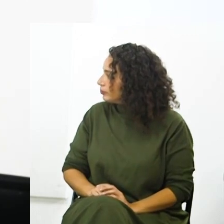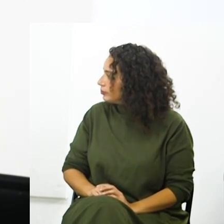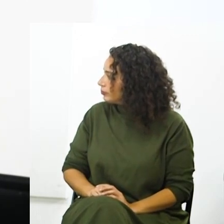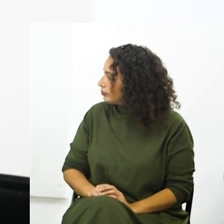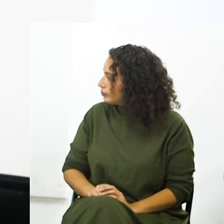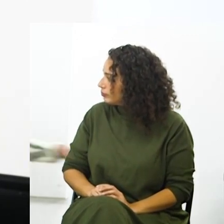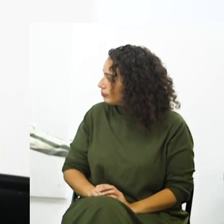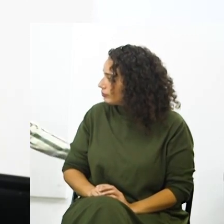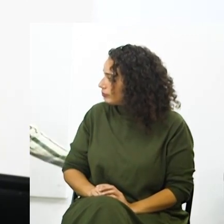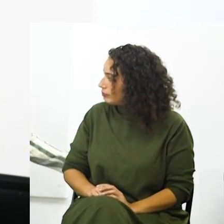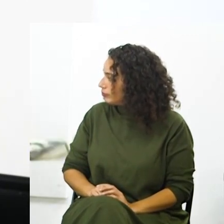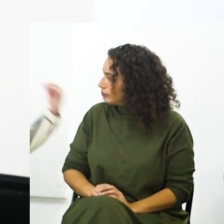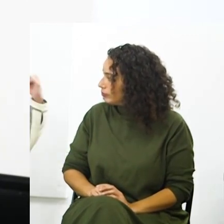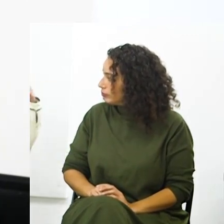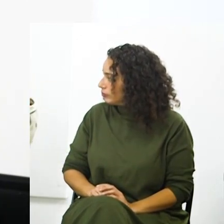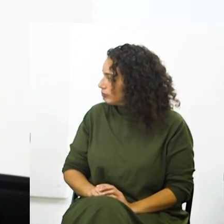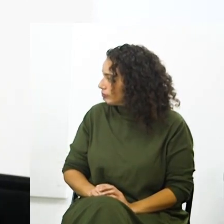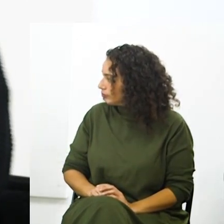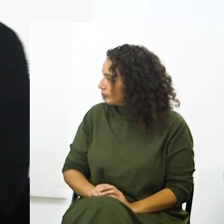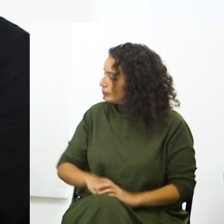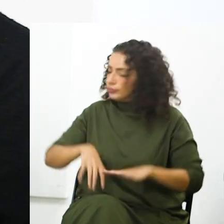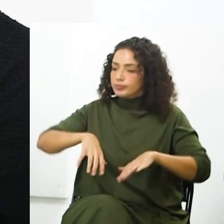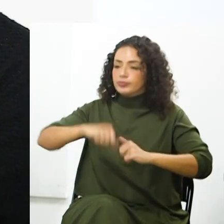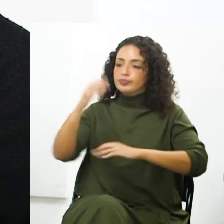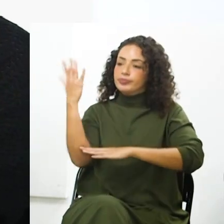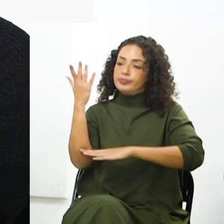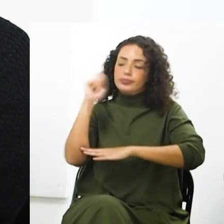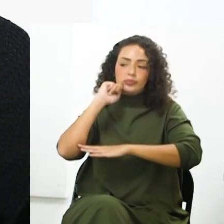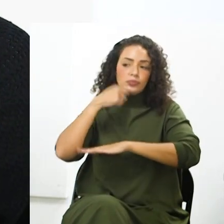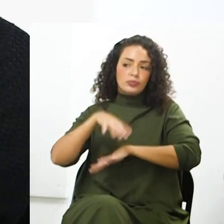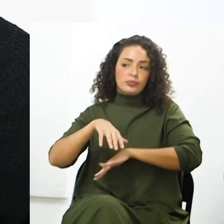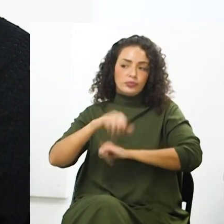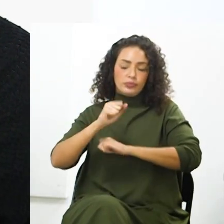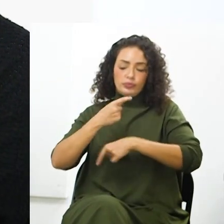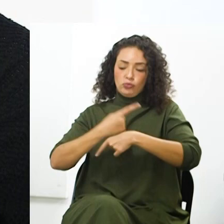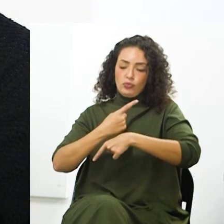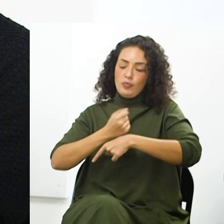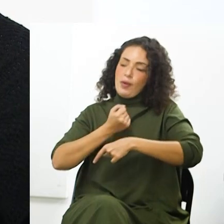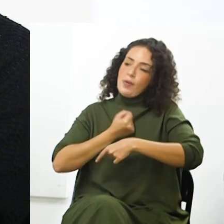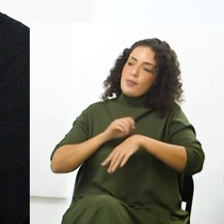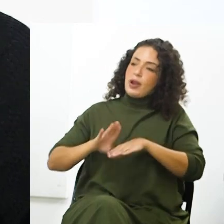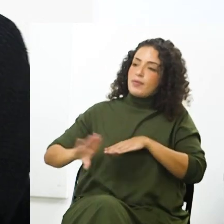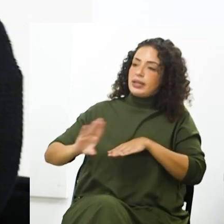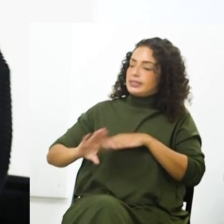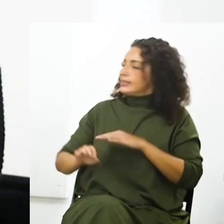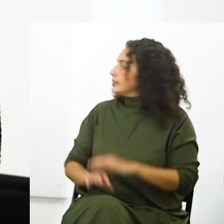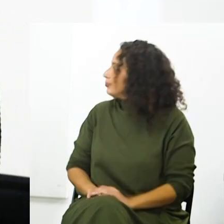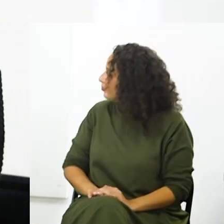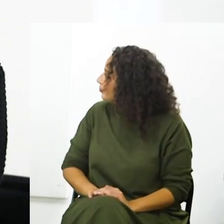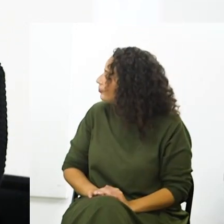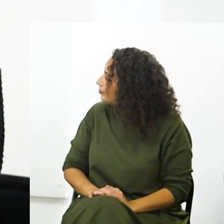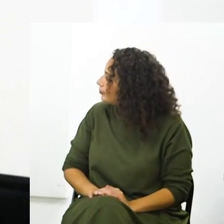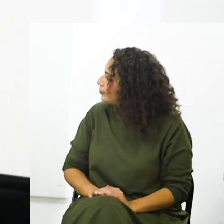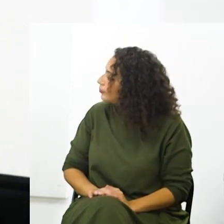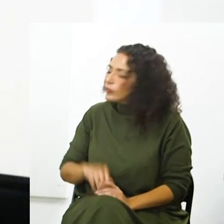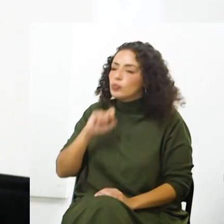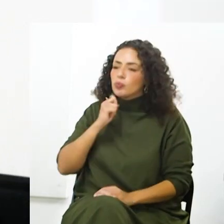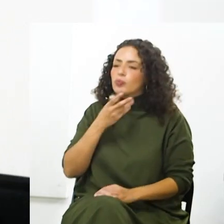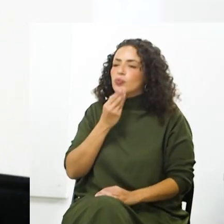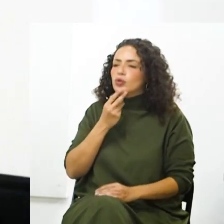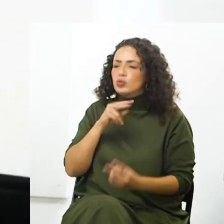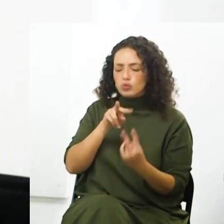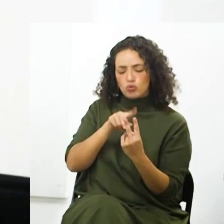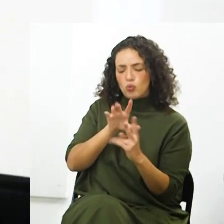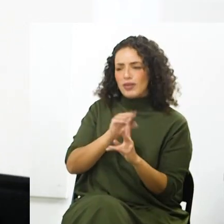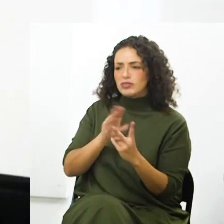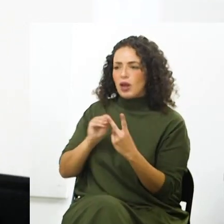the presentation to talk about my practice, and I'll be using two of my works as example to talk